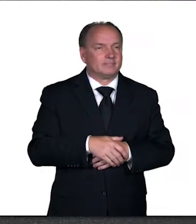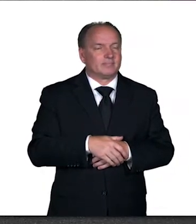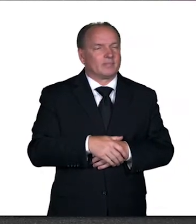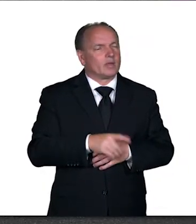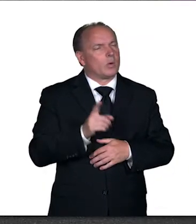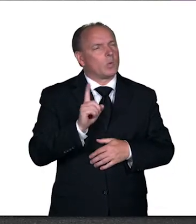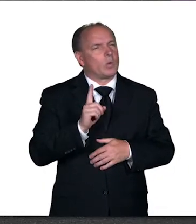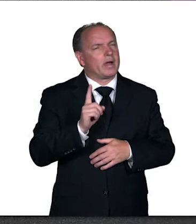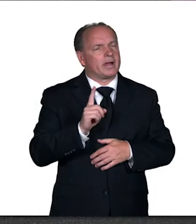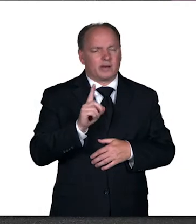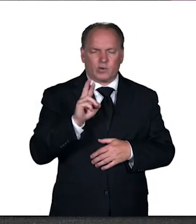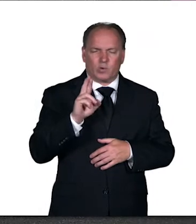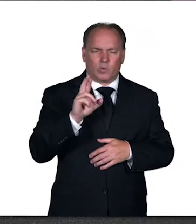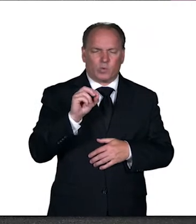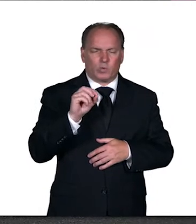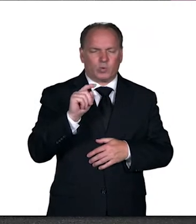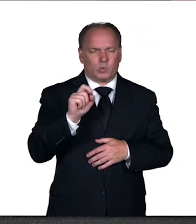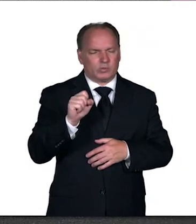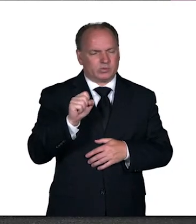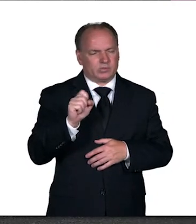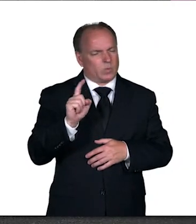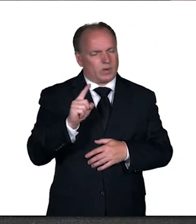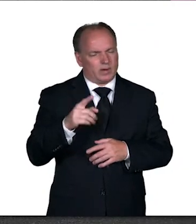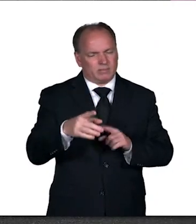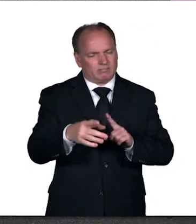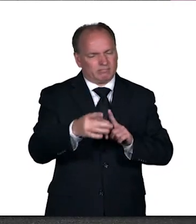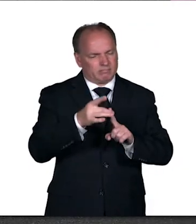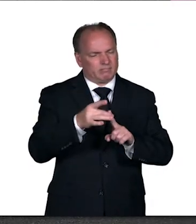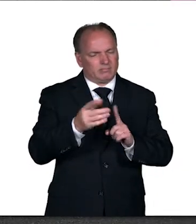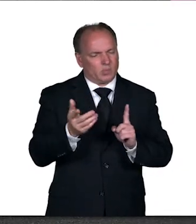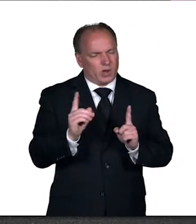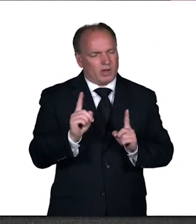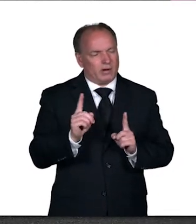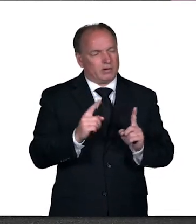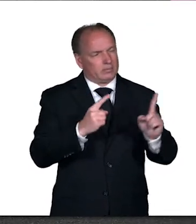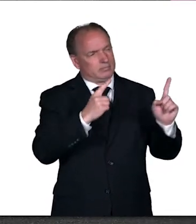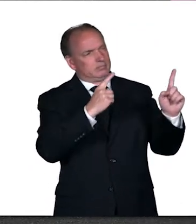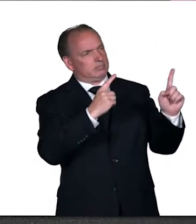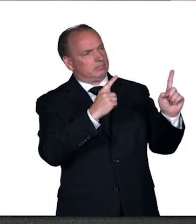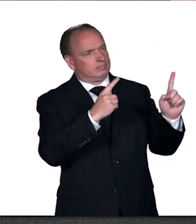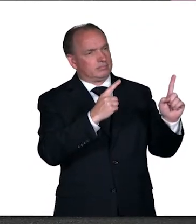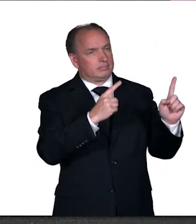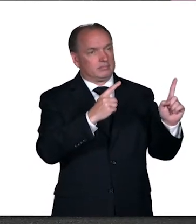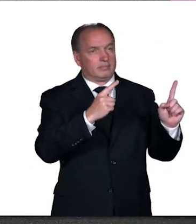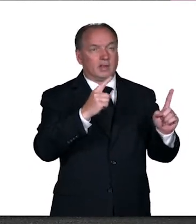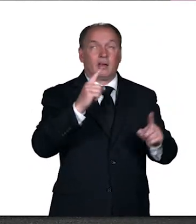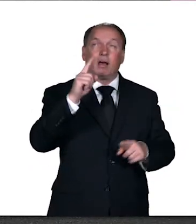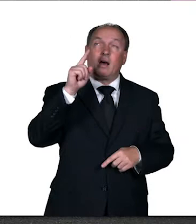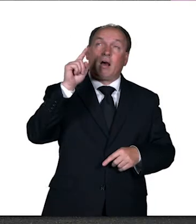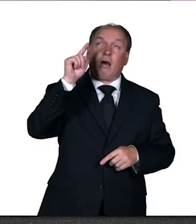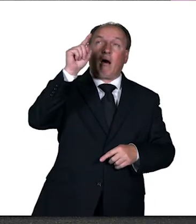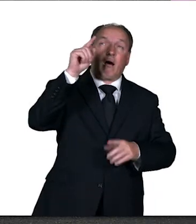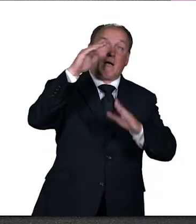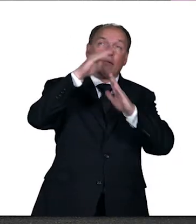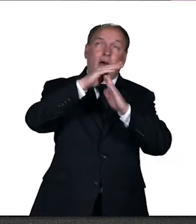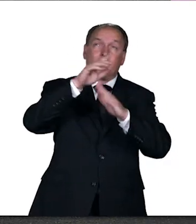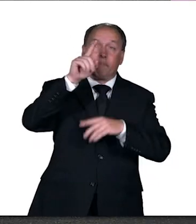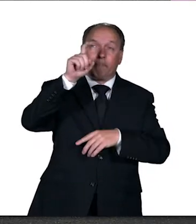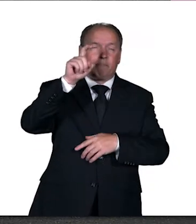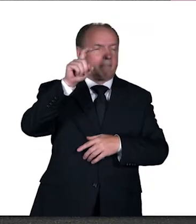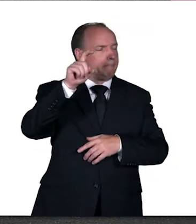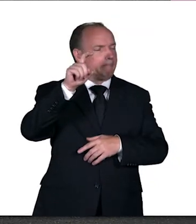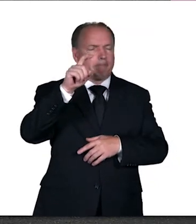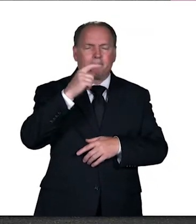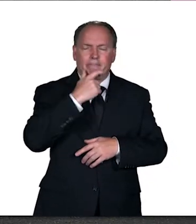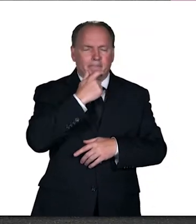roots. Where does the roots go? Is the roots these black parts of the flower?